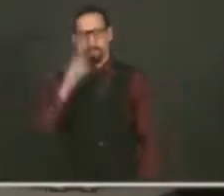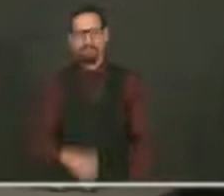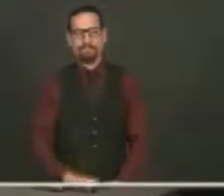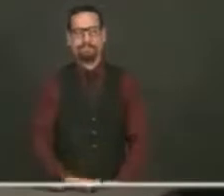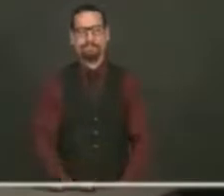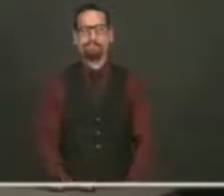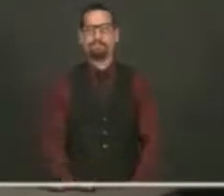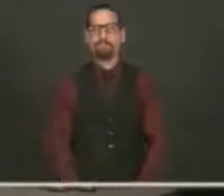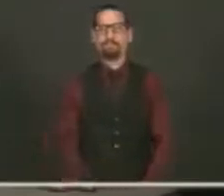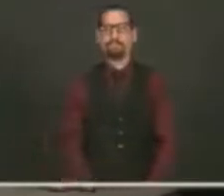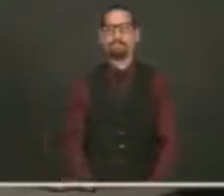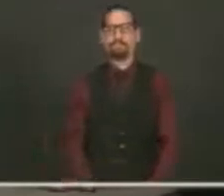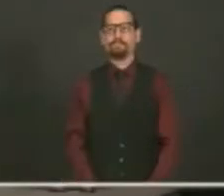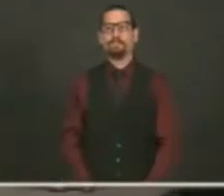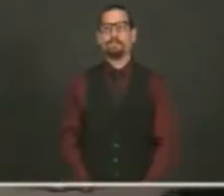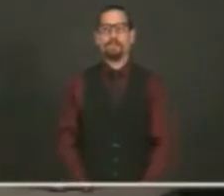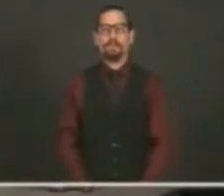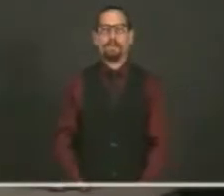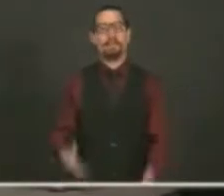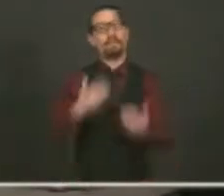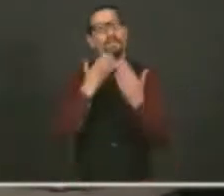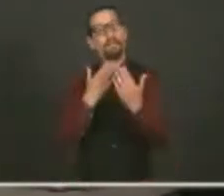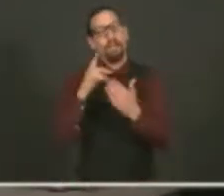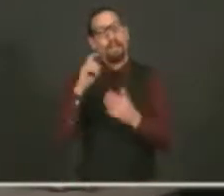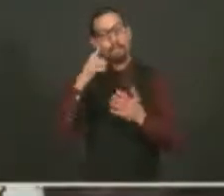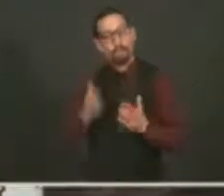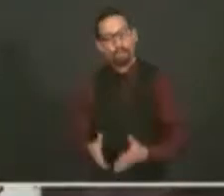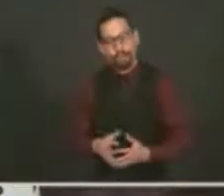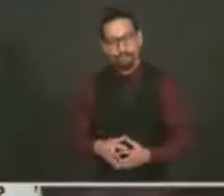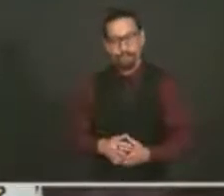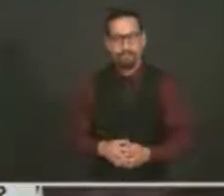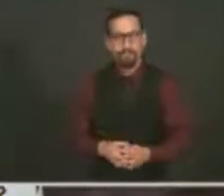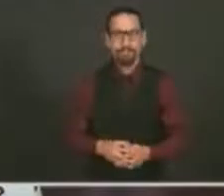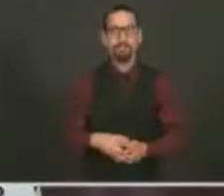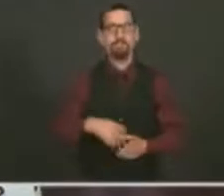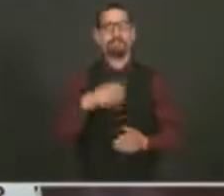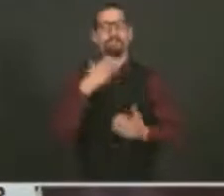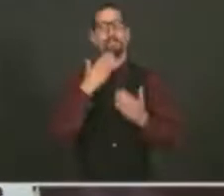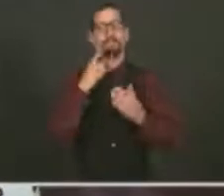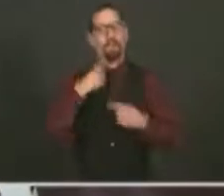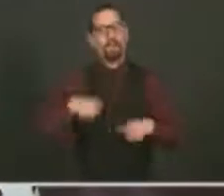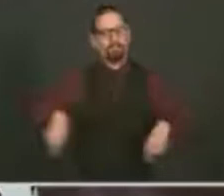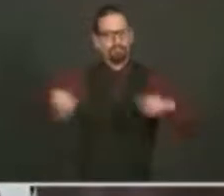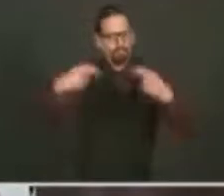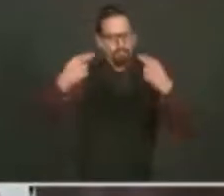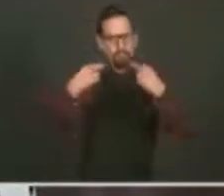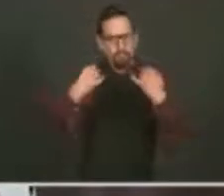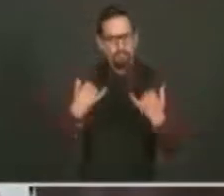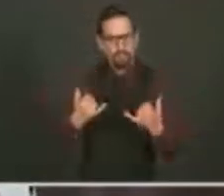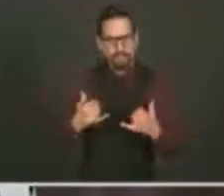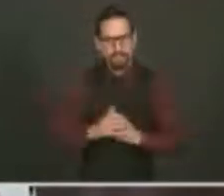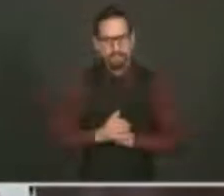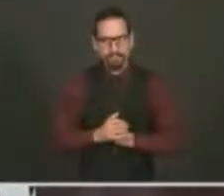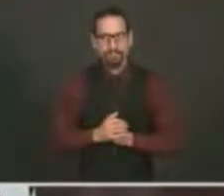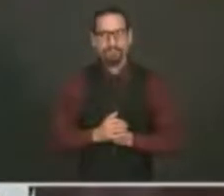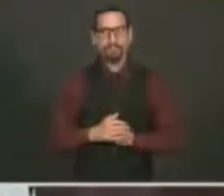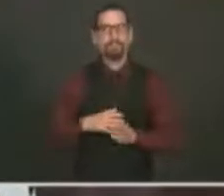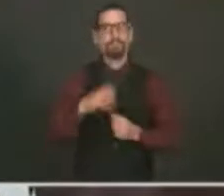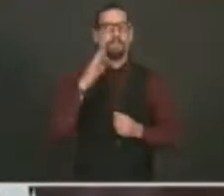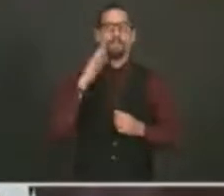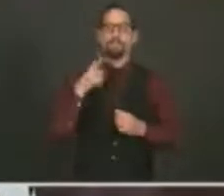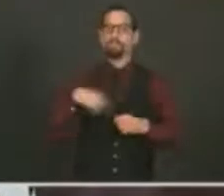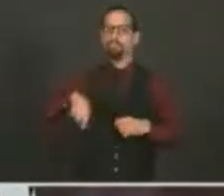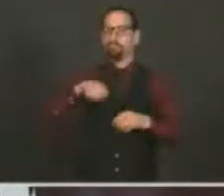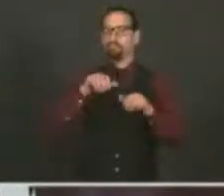Thank you, Governor. Good afternoon, everyone. Thanks for being with us today, and thank you in advance if you're able to join us